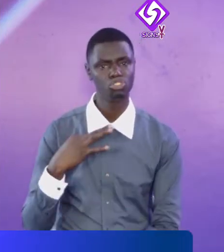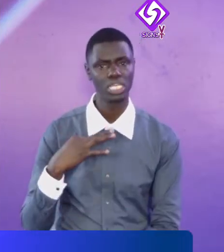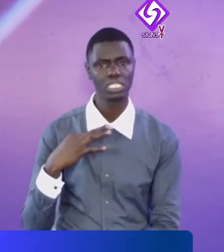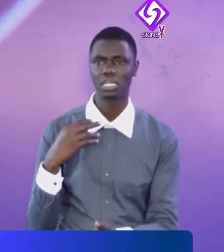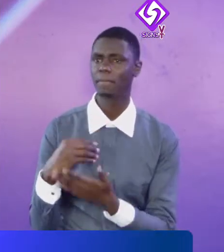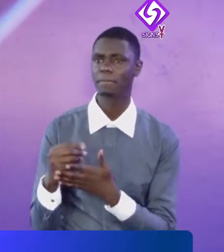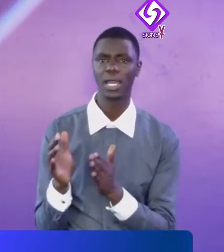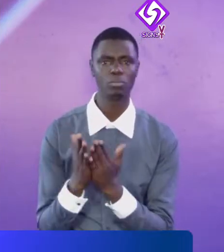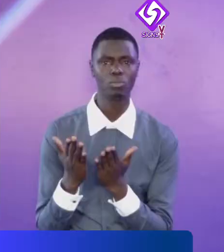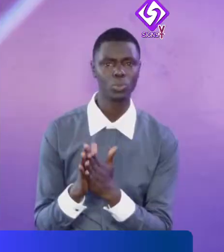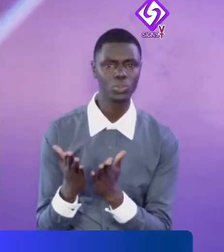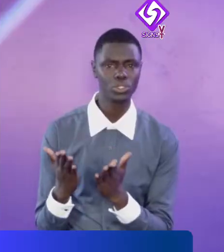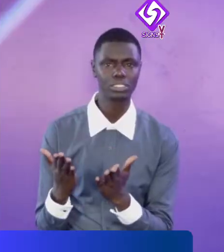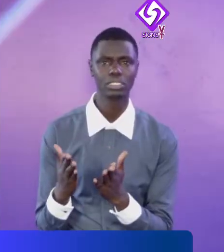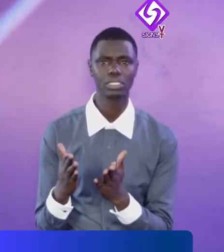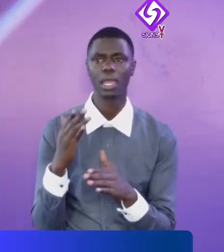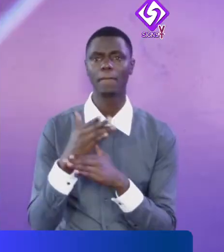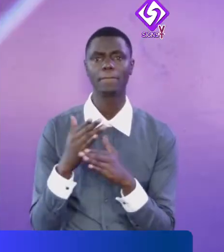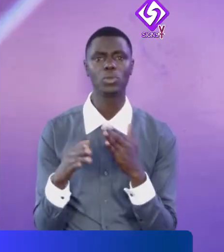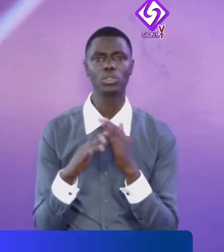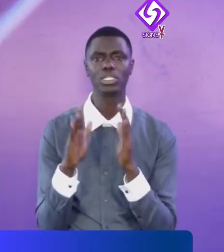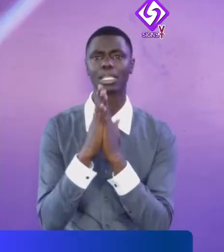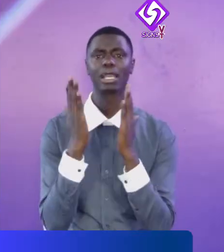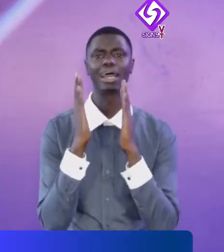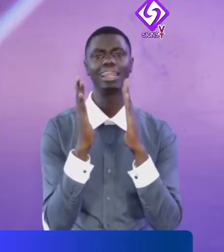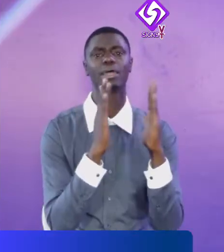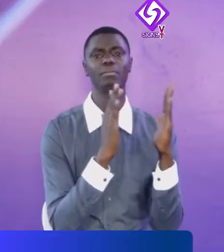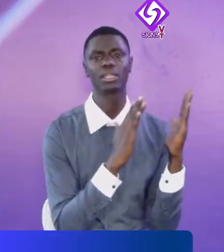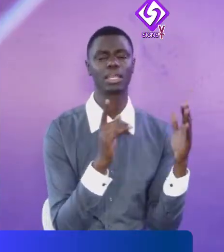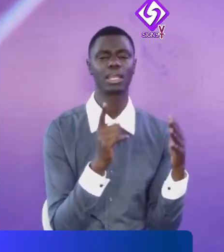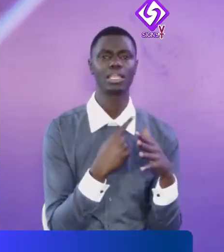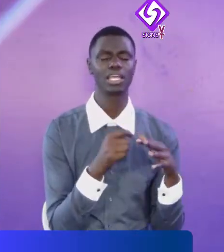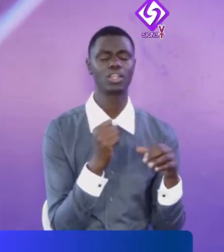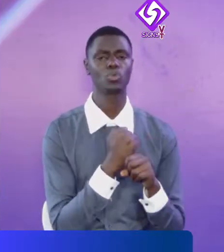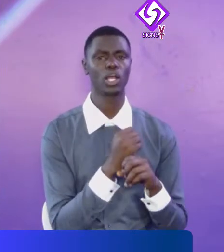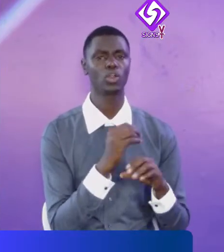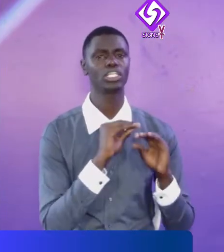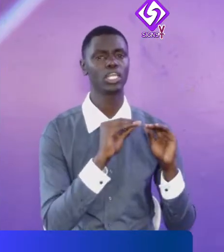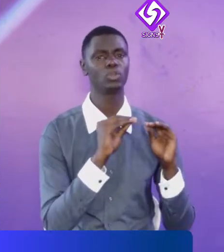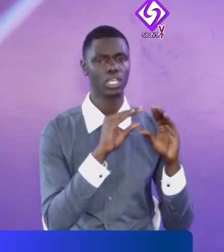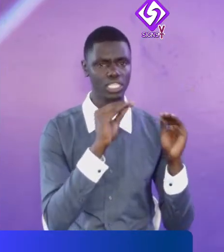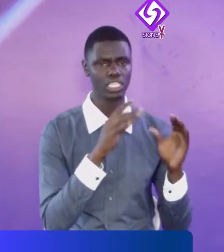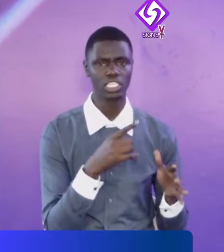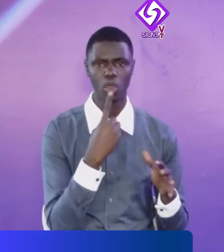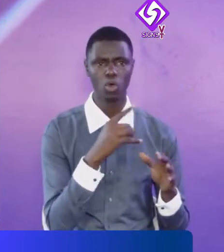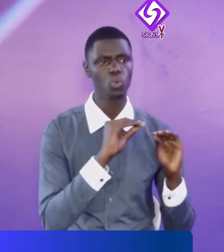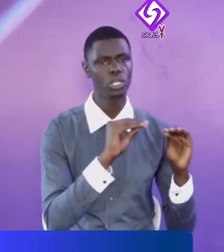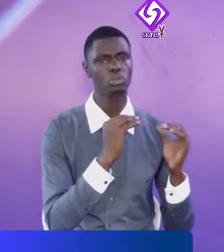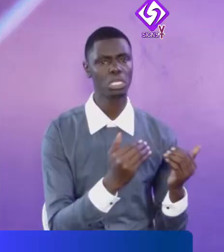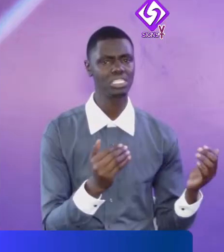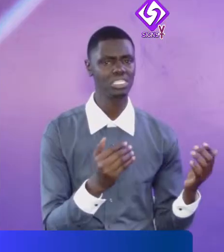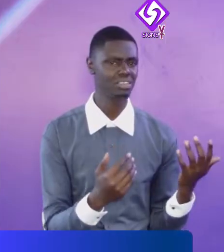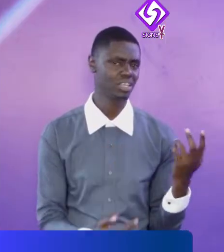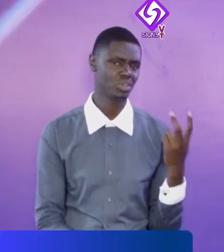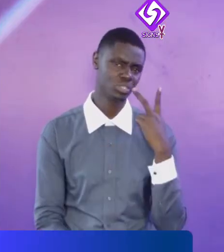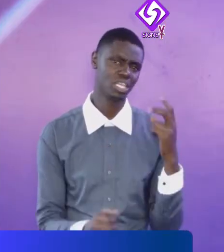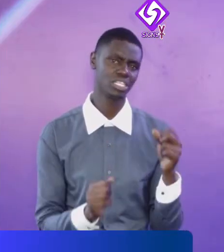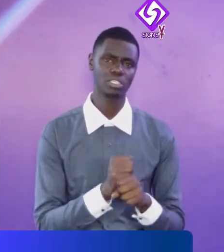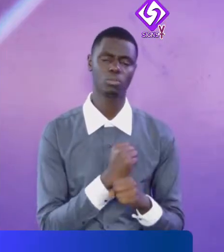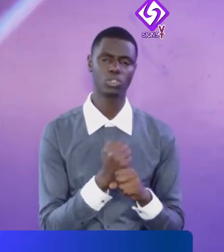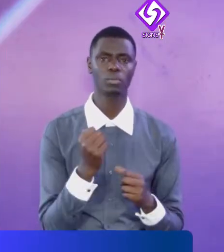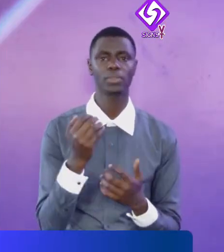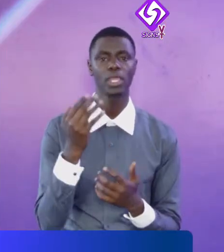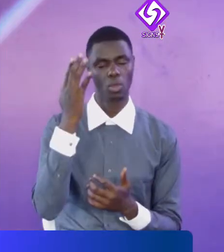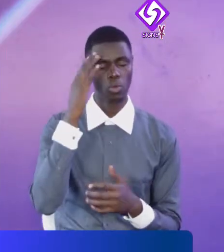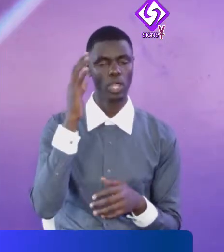books, isn't it? Building libraries, and you cannot educate the teachers who will educate the children? It's impossible. Why don't you spend